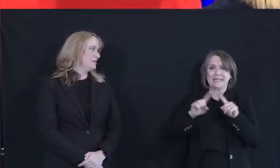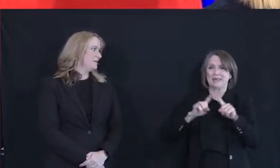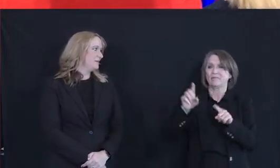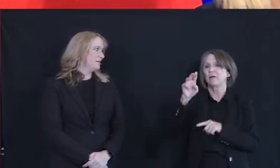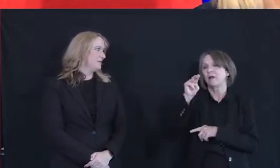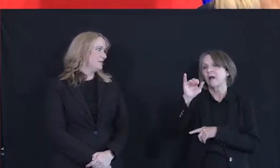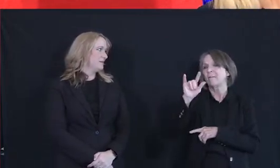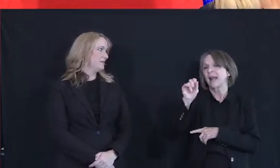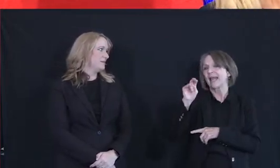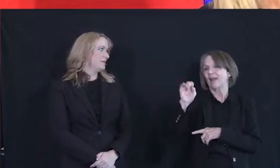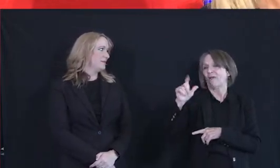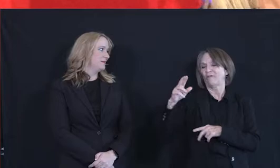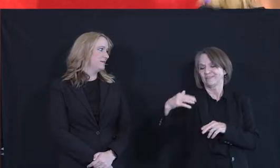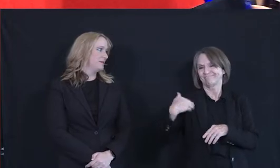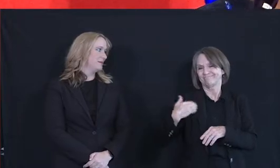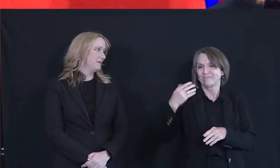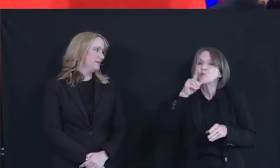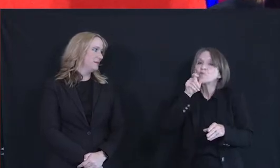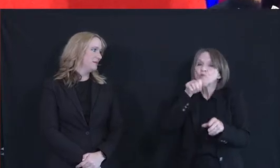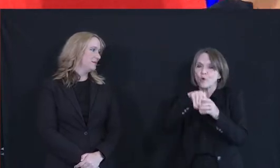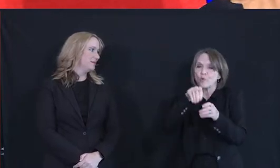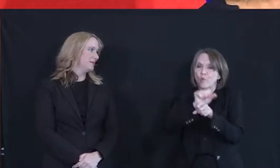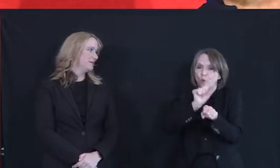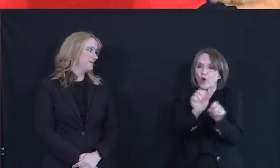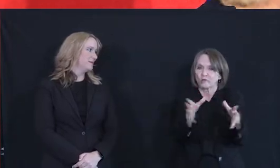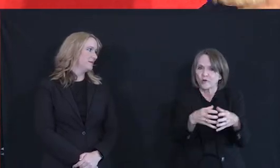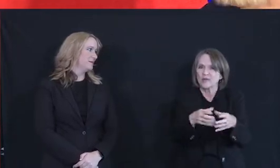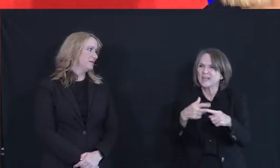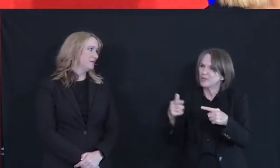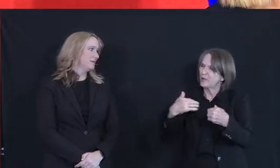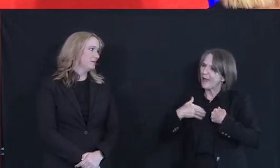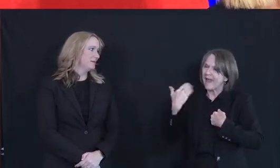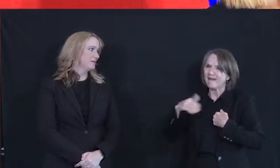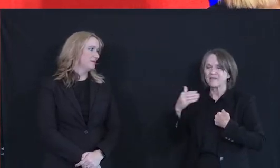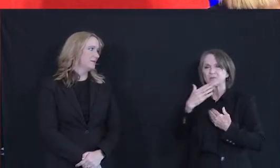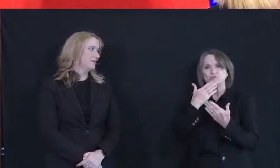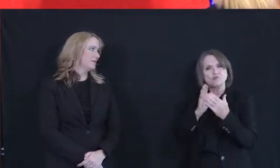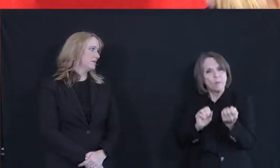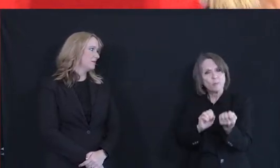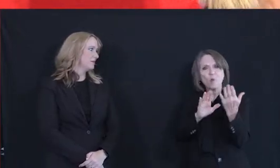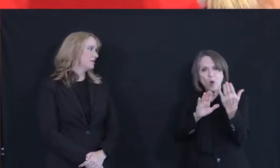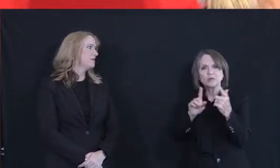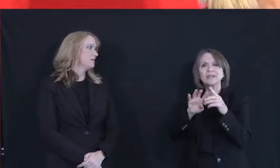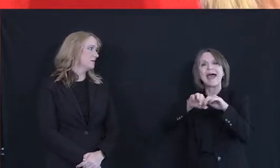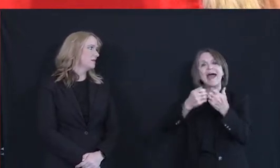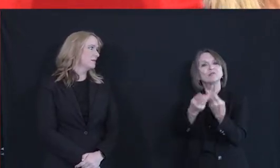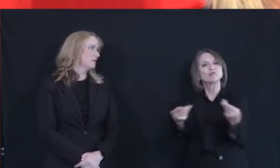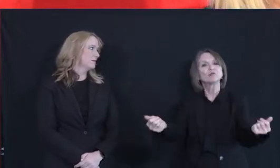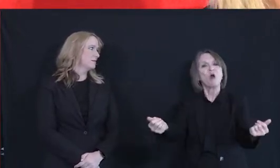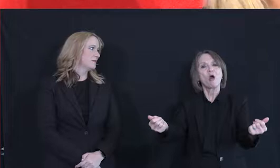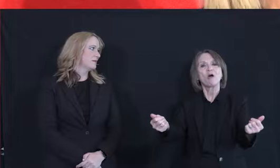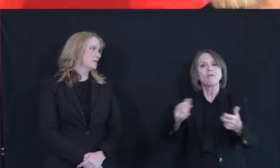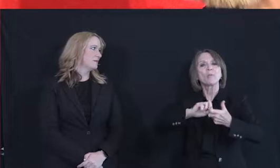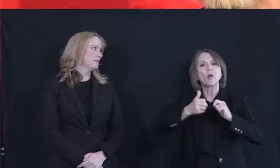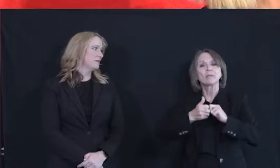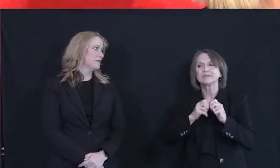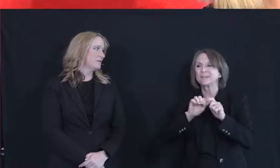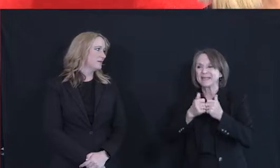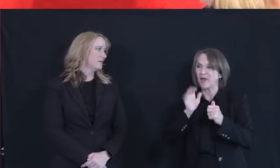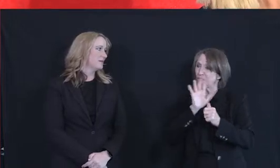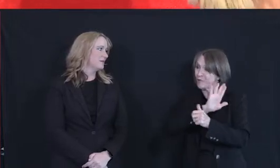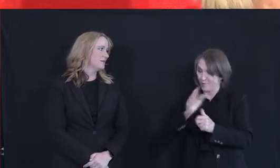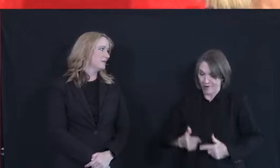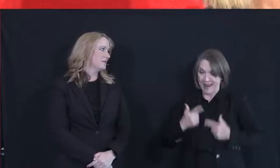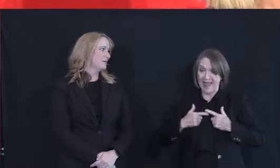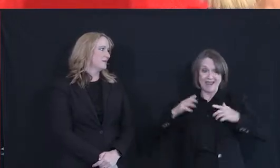workplace who have a pretty pragmatic approach to solving problems how how do you balance it all